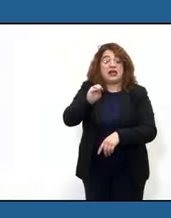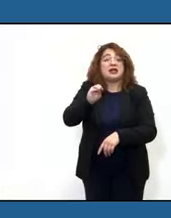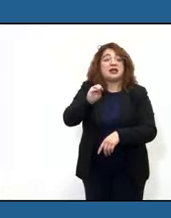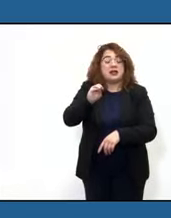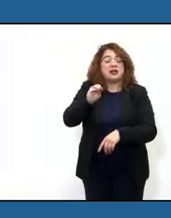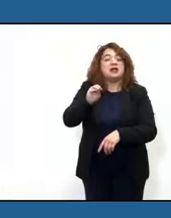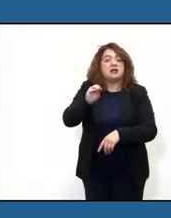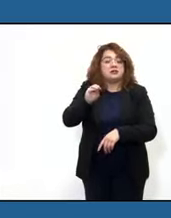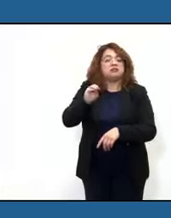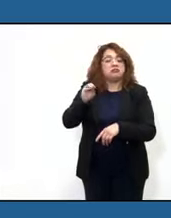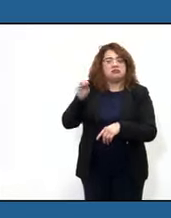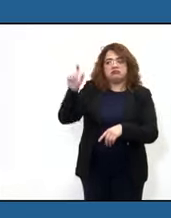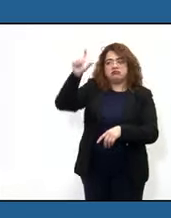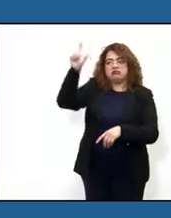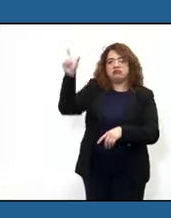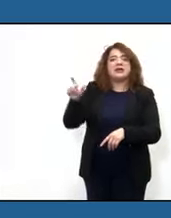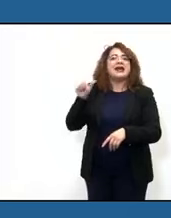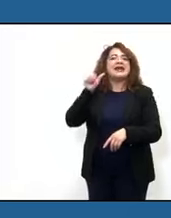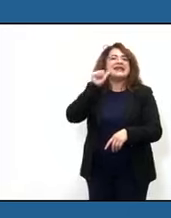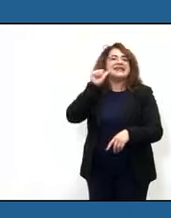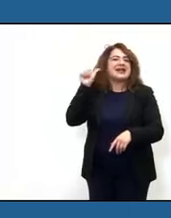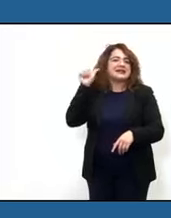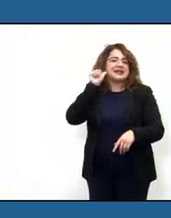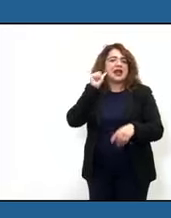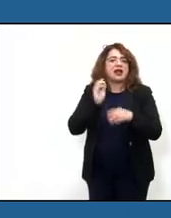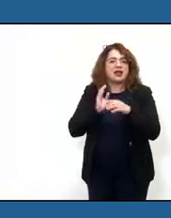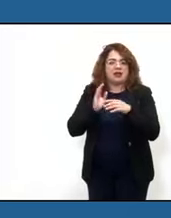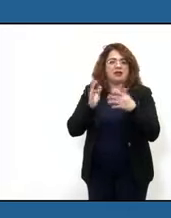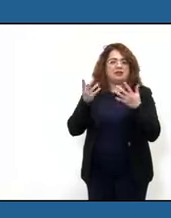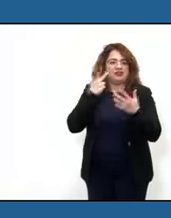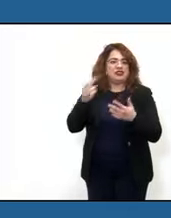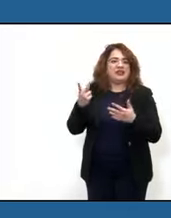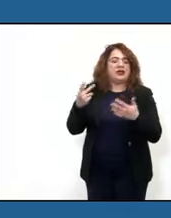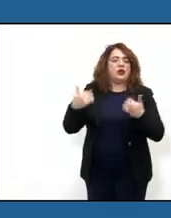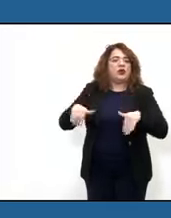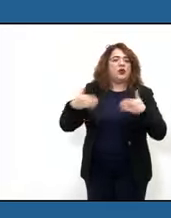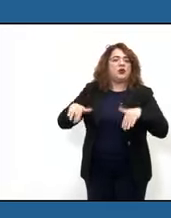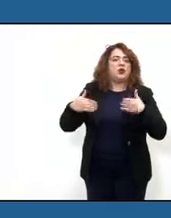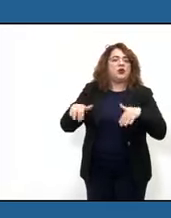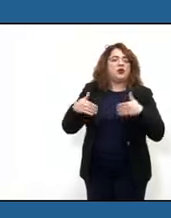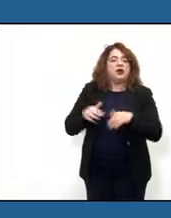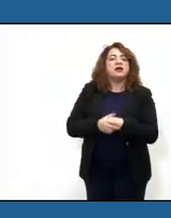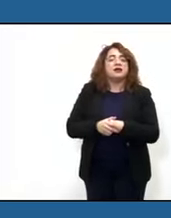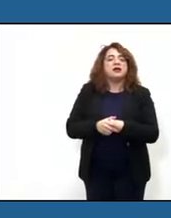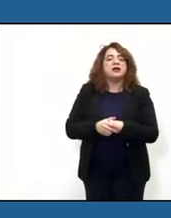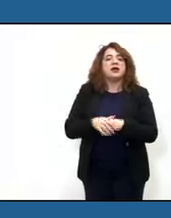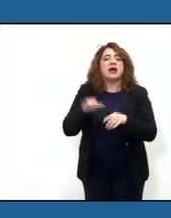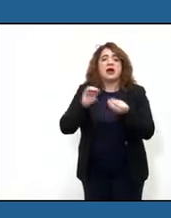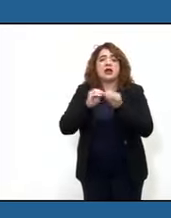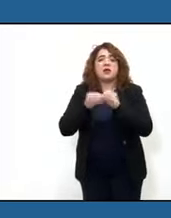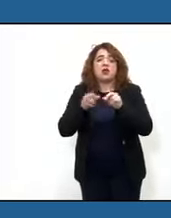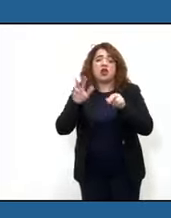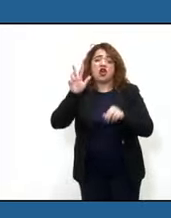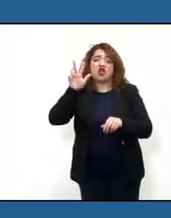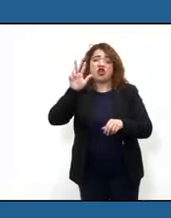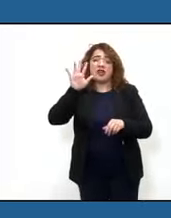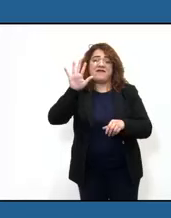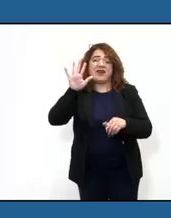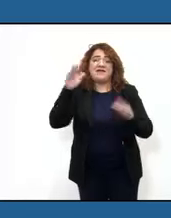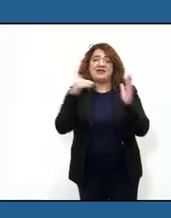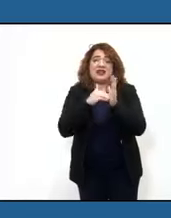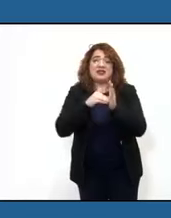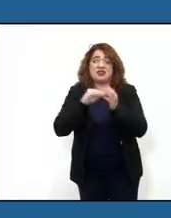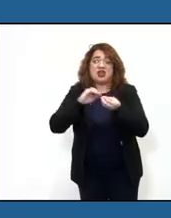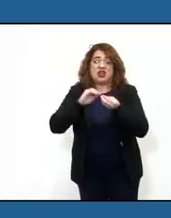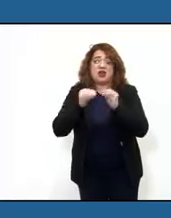been vaccinated as of yesterday. And then also we take this number here, this 35,000 number, and